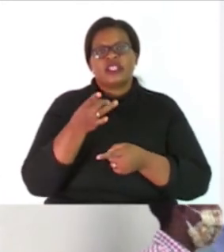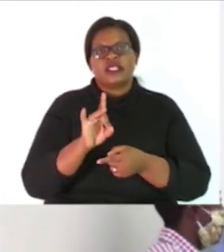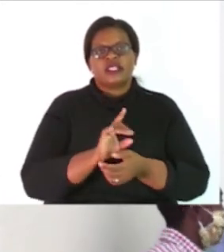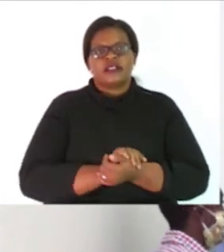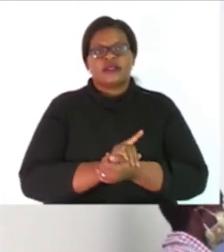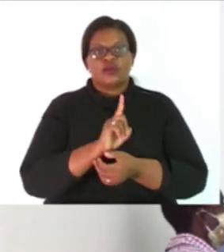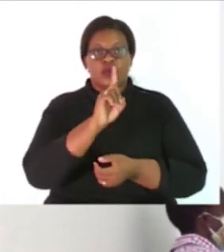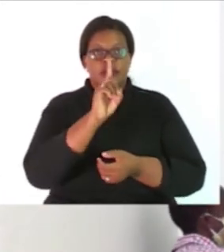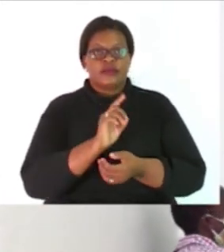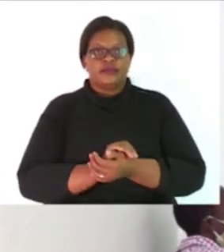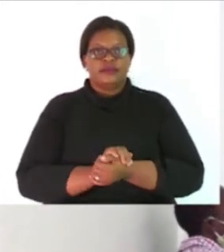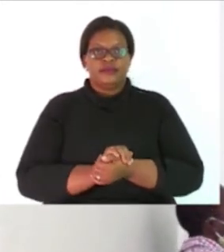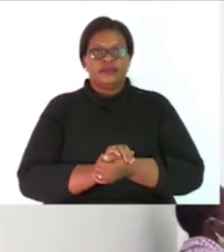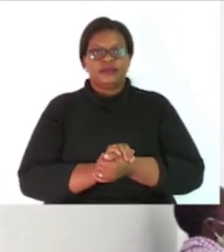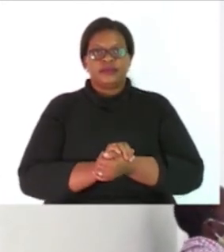1. Okay, 1.